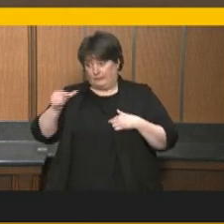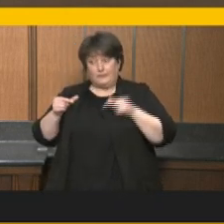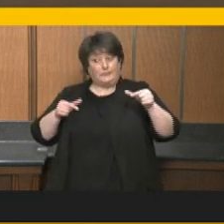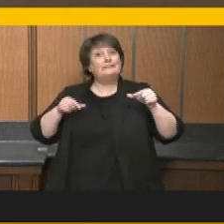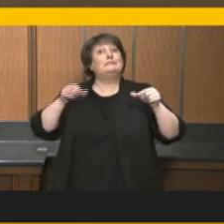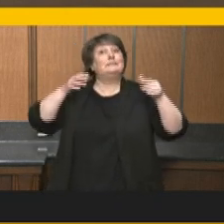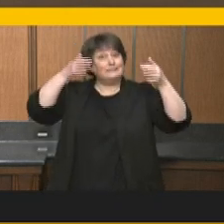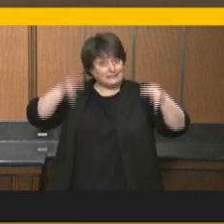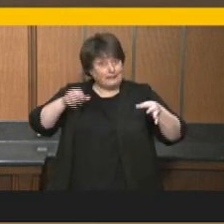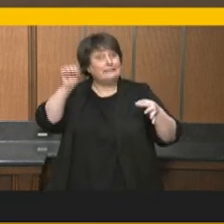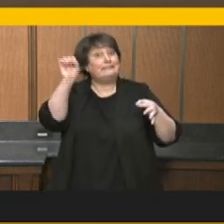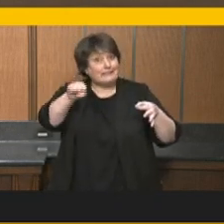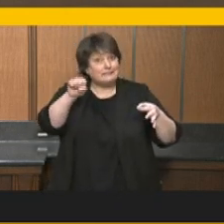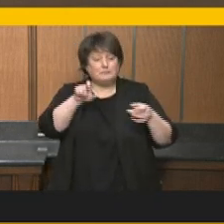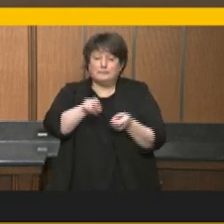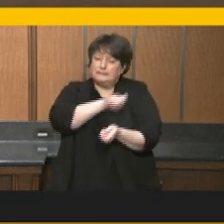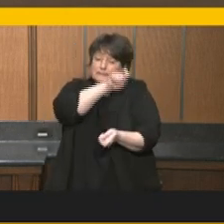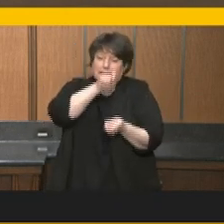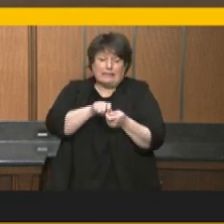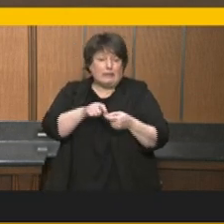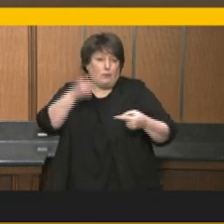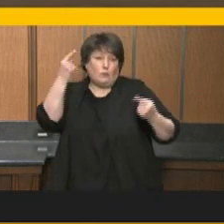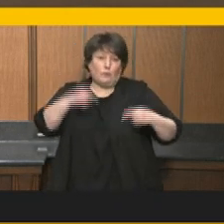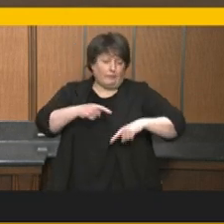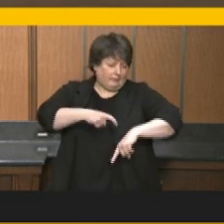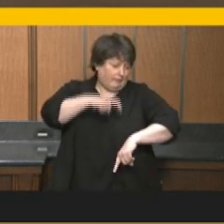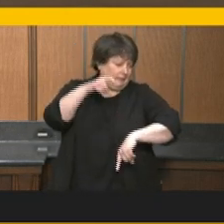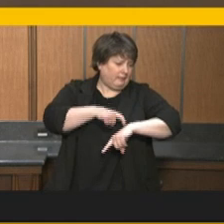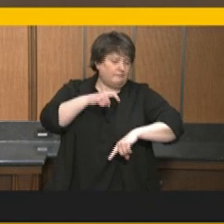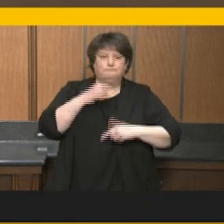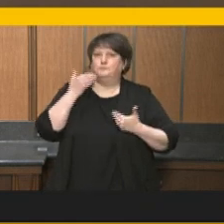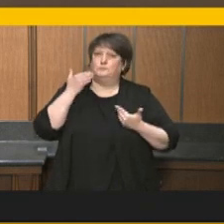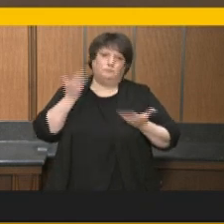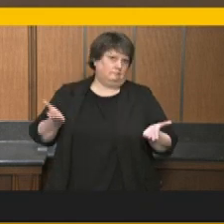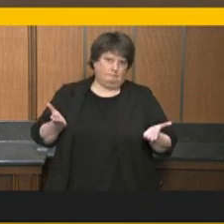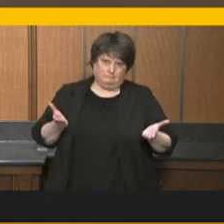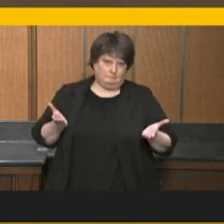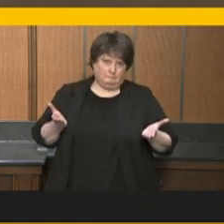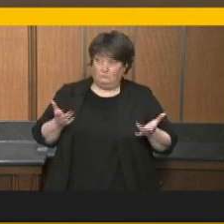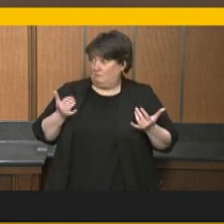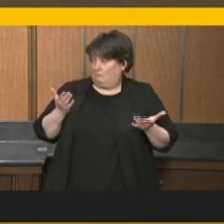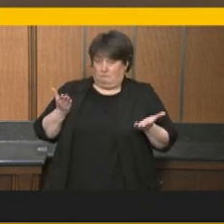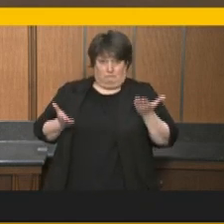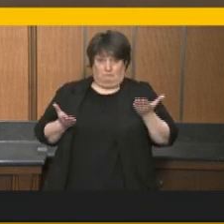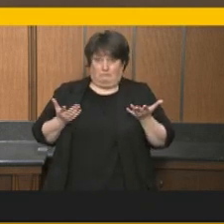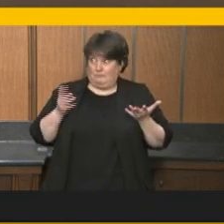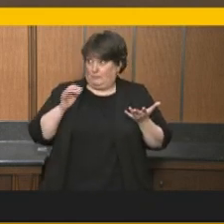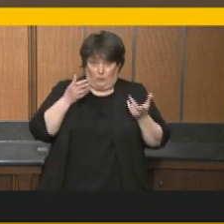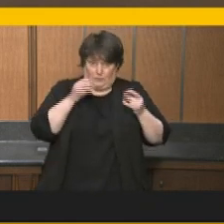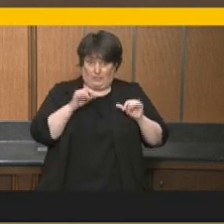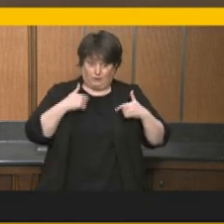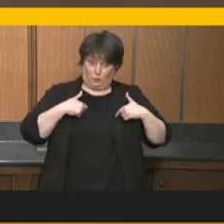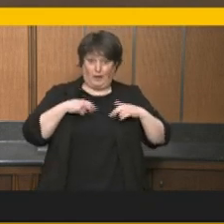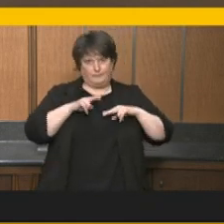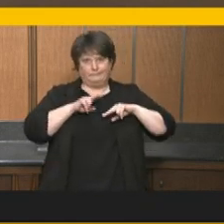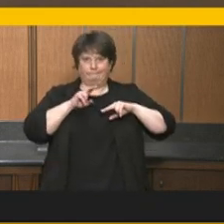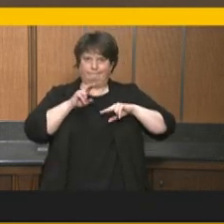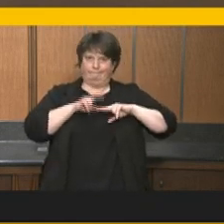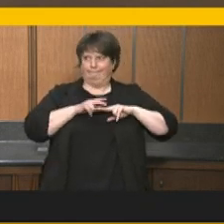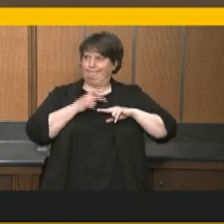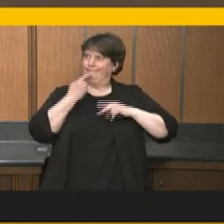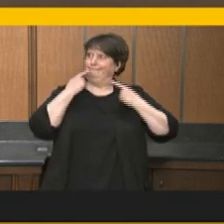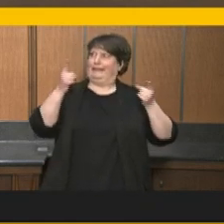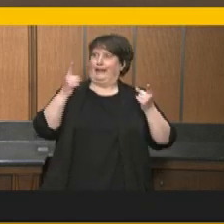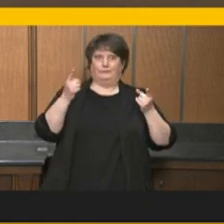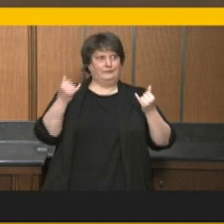practical details has not yet been agreed. But even as we are sitting here, that practical work is being done, and the details